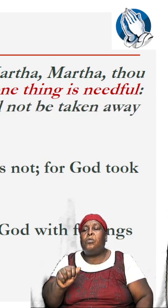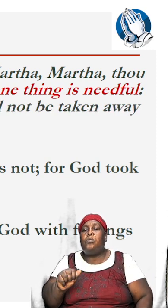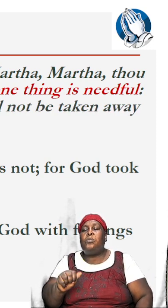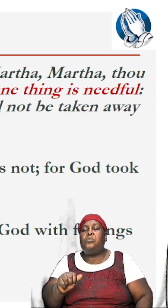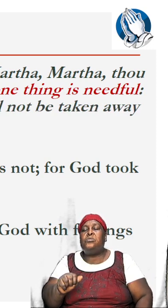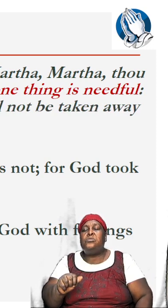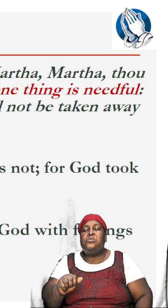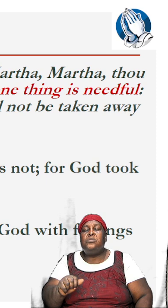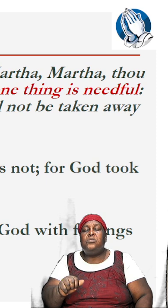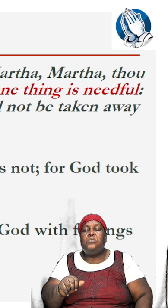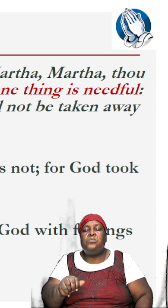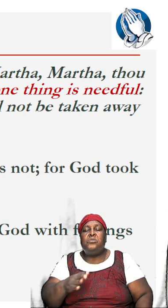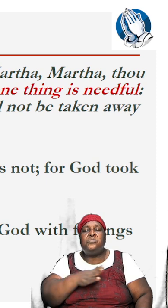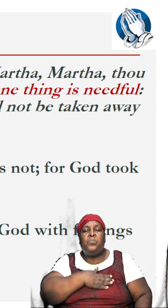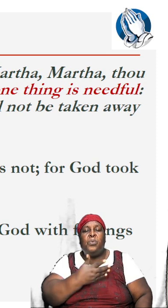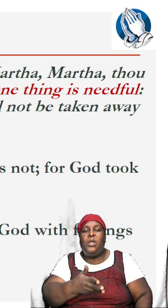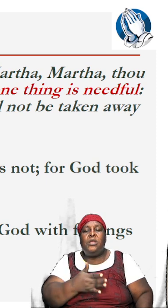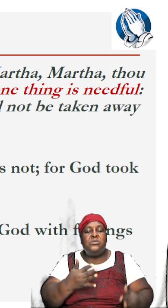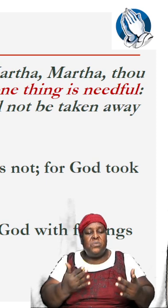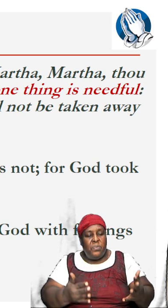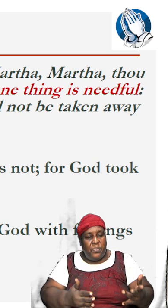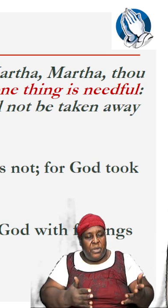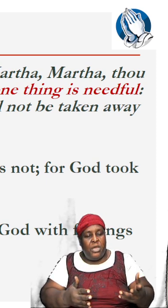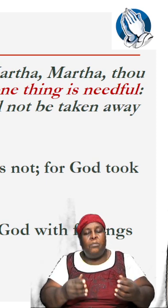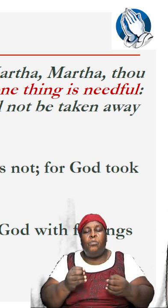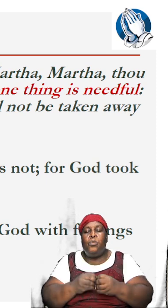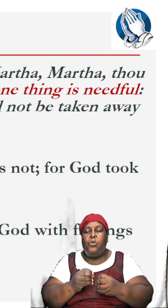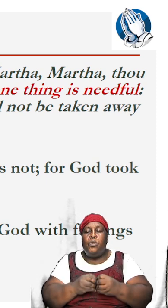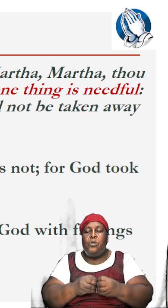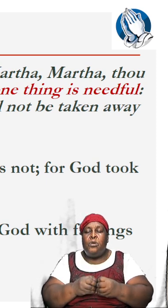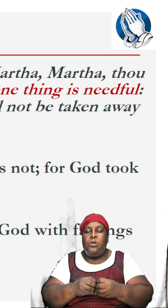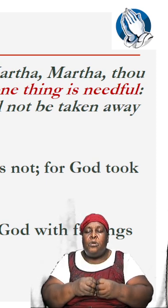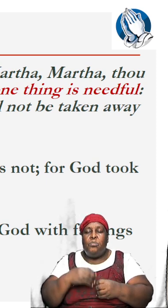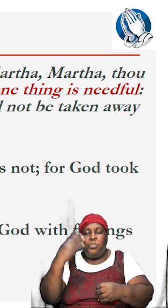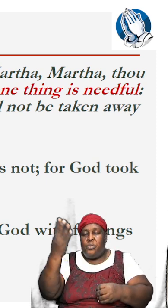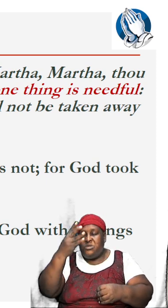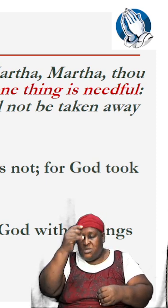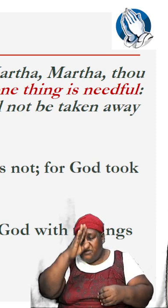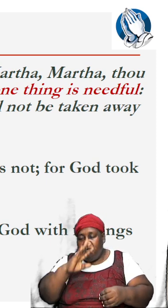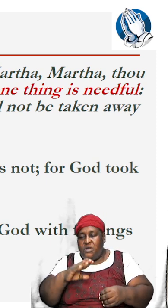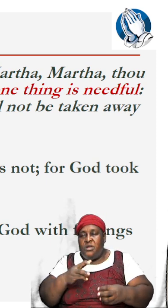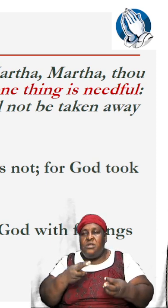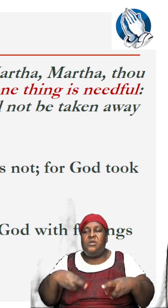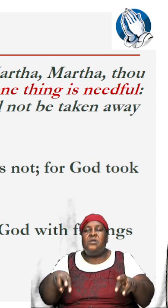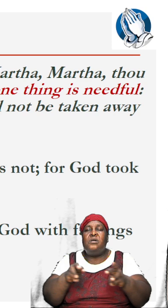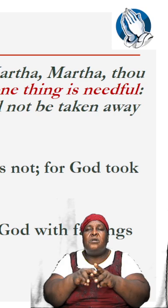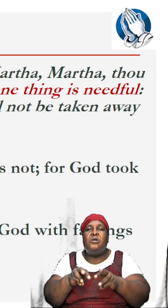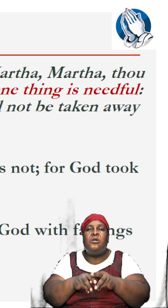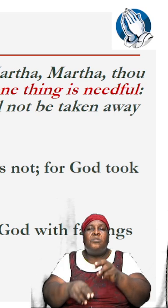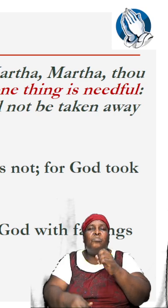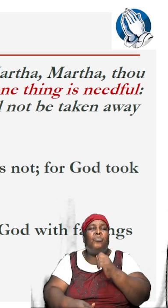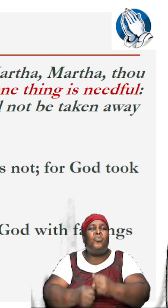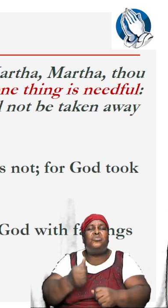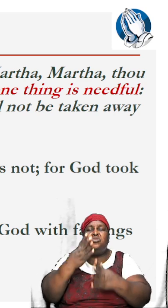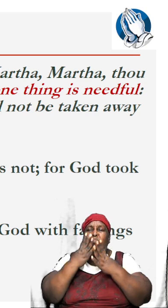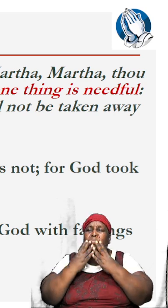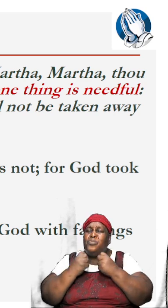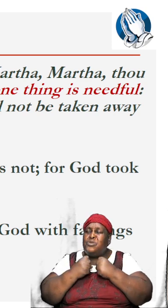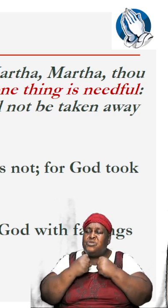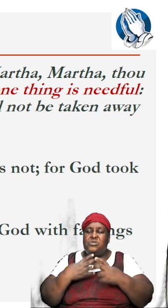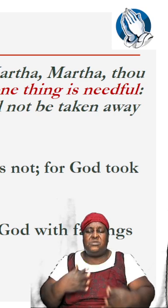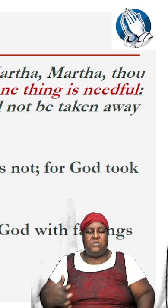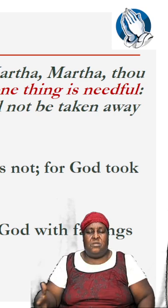Brethren, the presence of God is valuable. The presence of God is the most precious